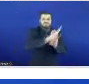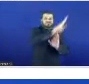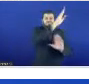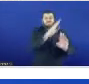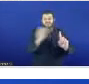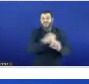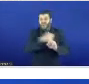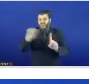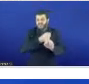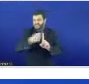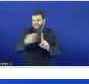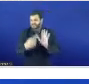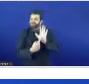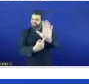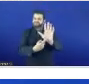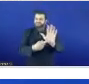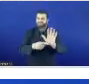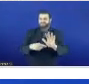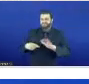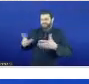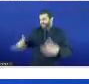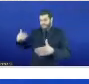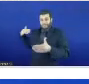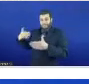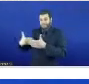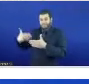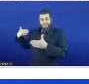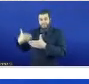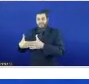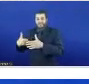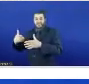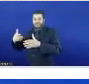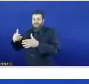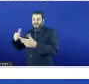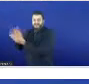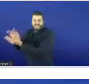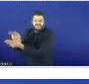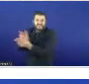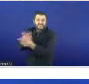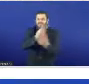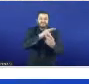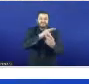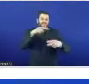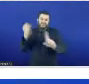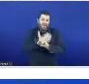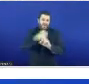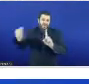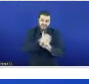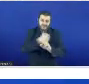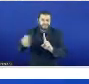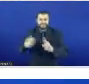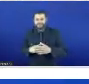poverty. That's definitely been reversed by a margin UN Women predicts of having supposed to have dropped